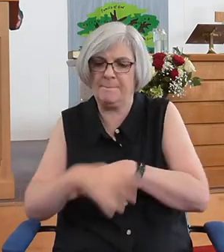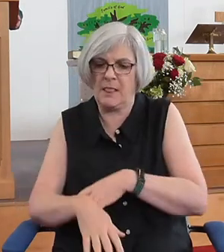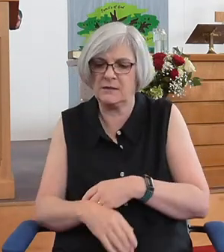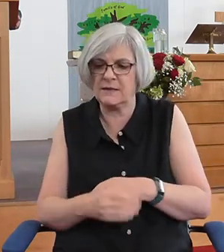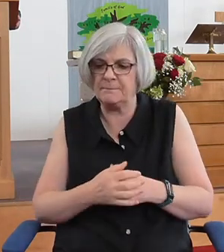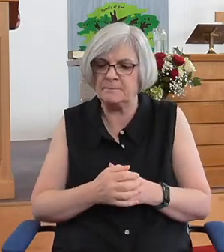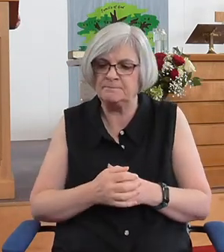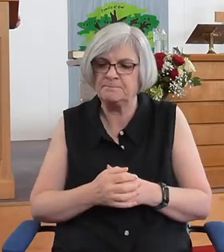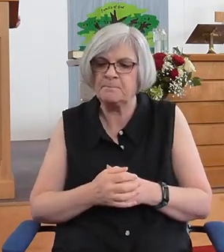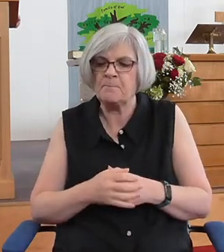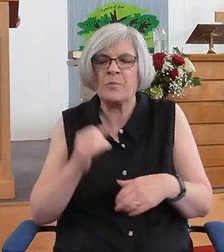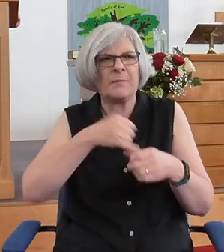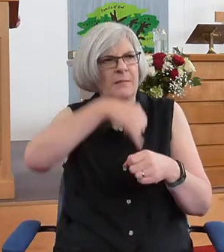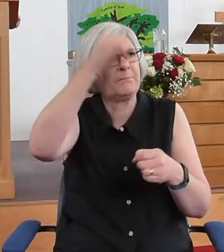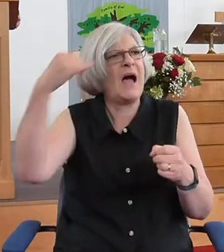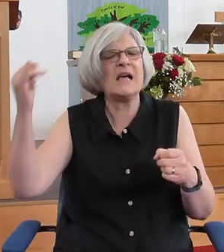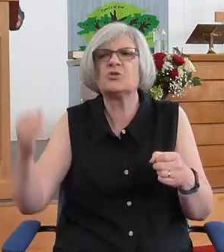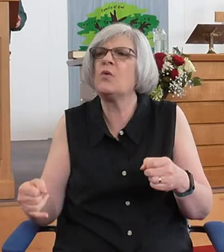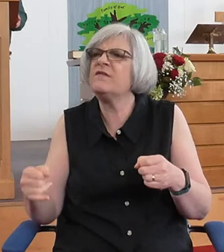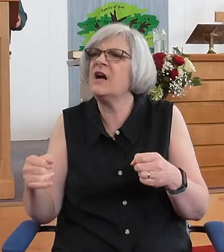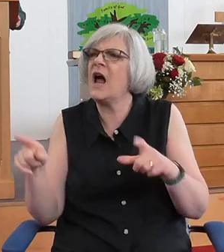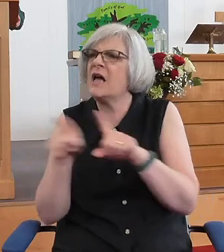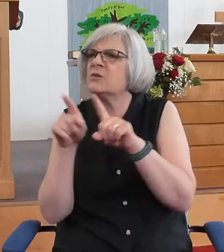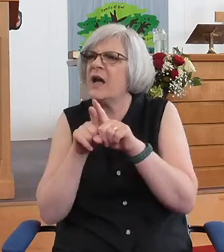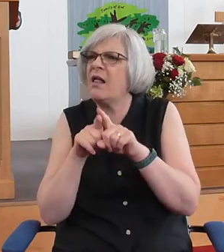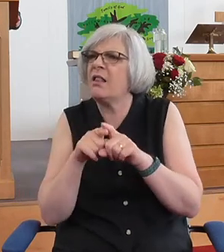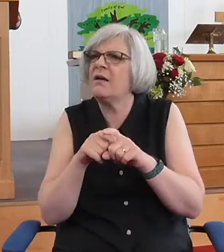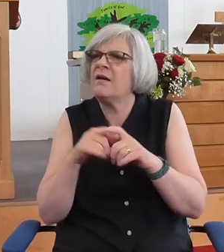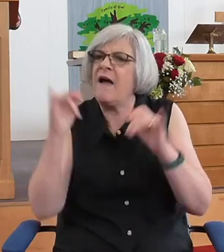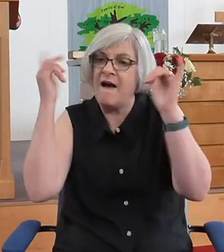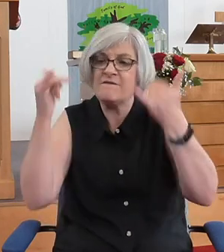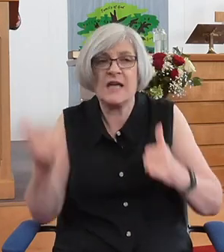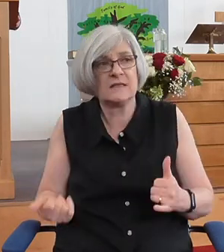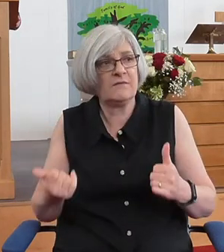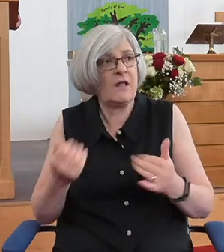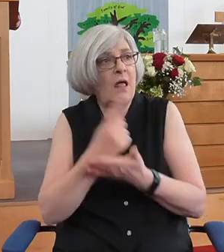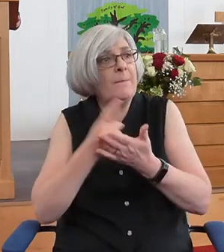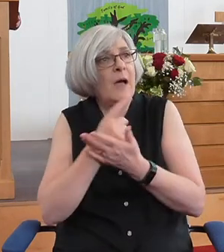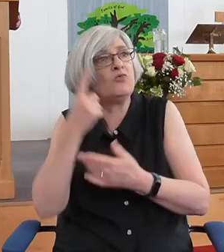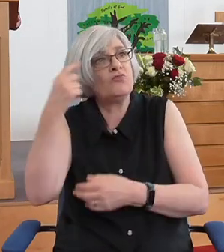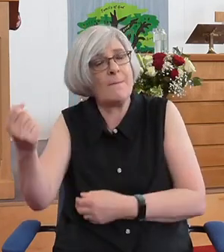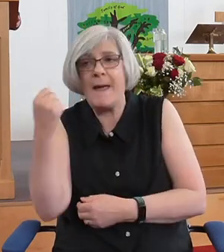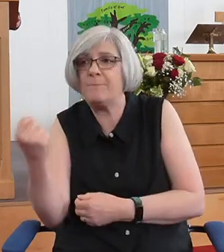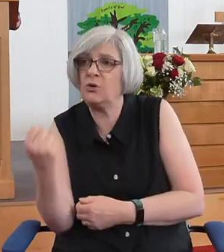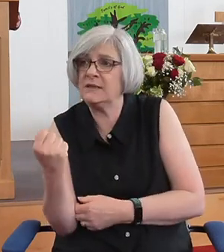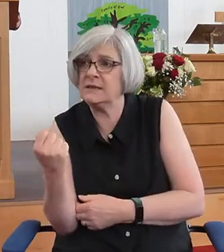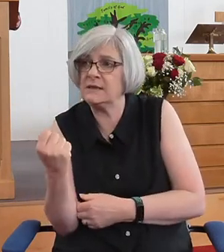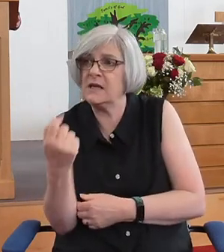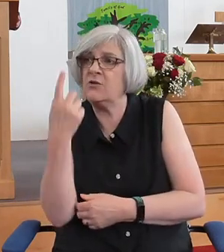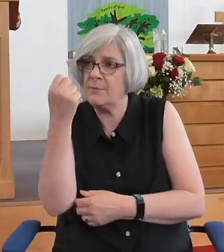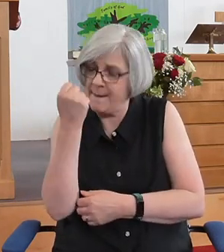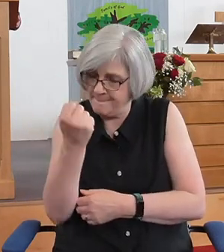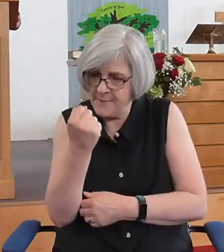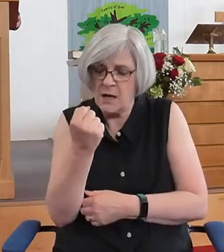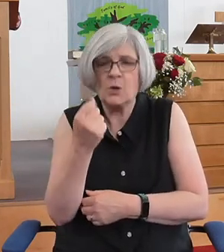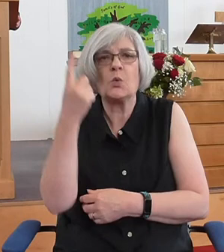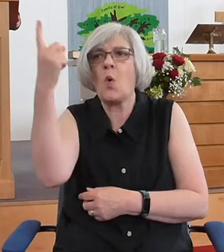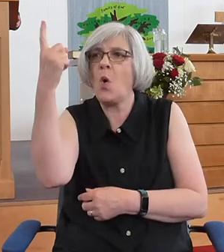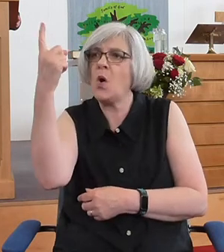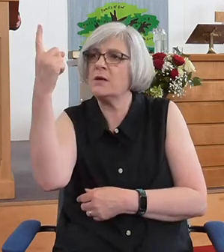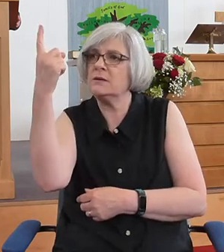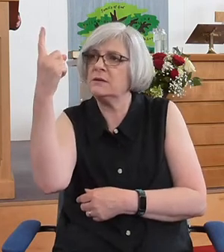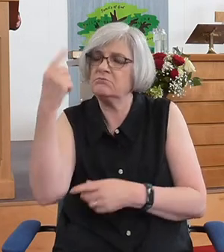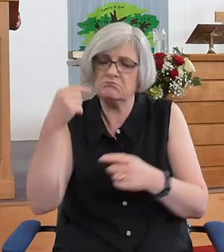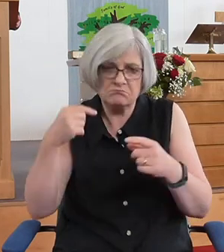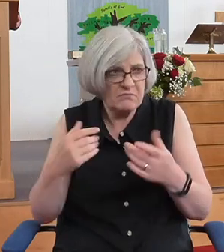But the Passover was also a festival of remembrance, a reminder, when the Israelites were to remember God's act of